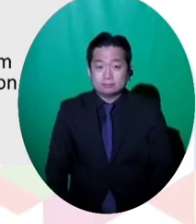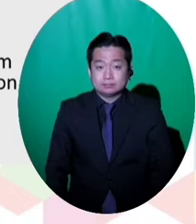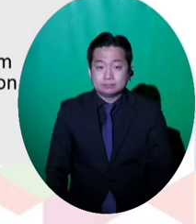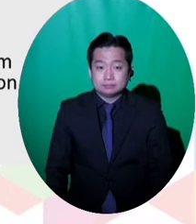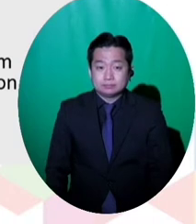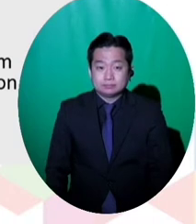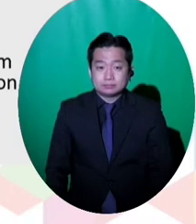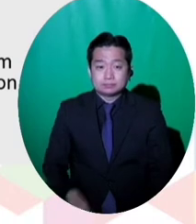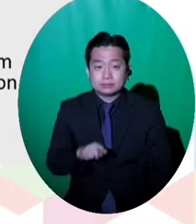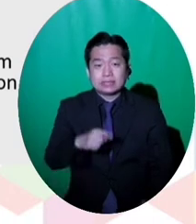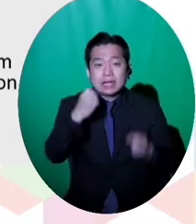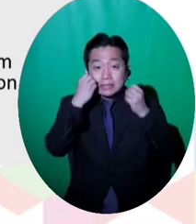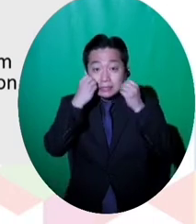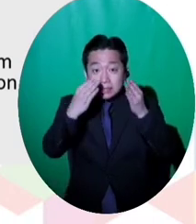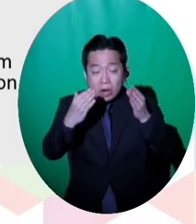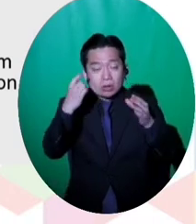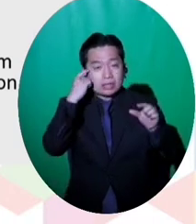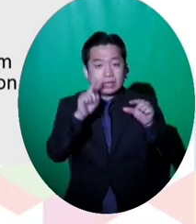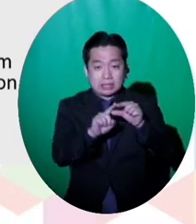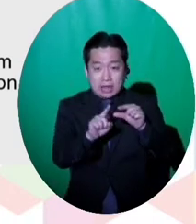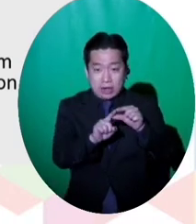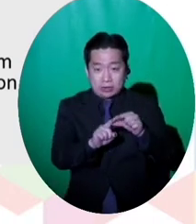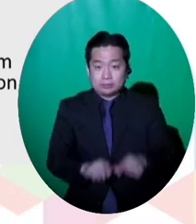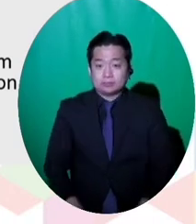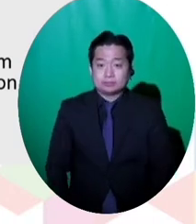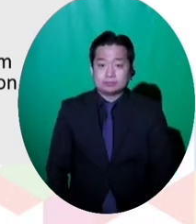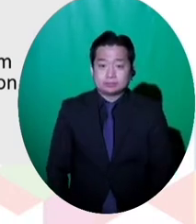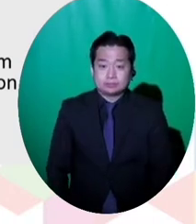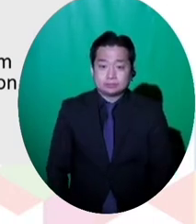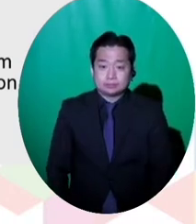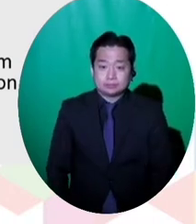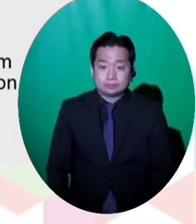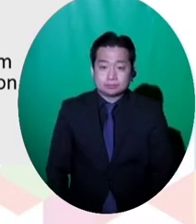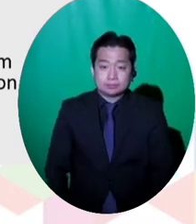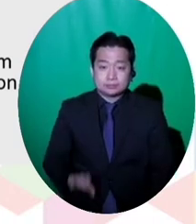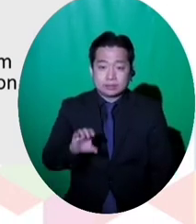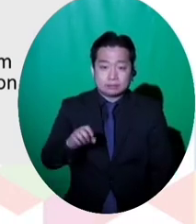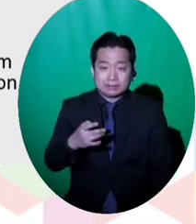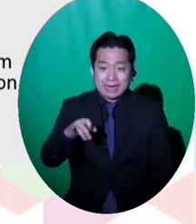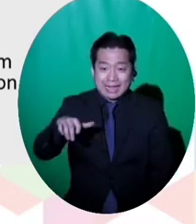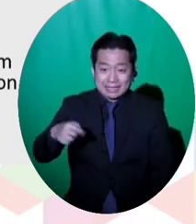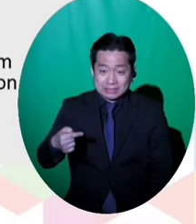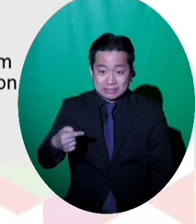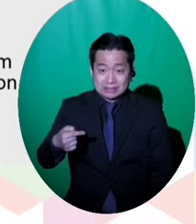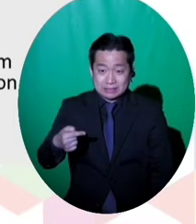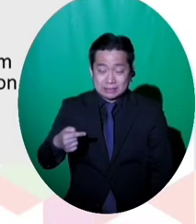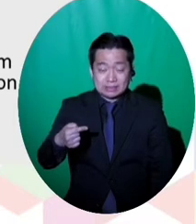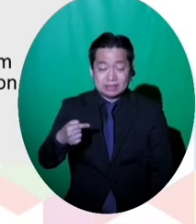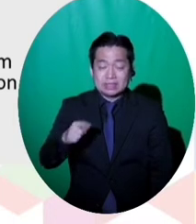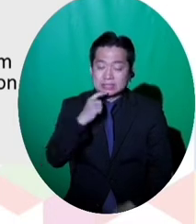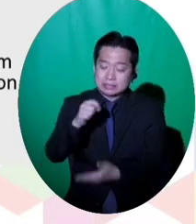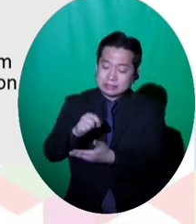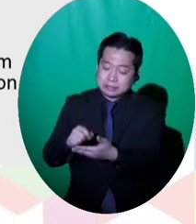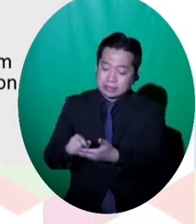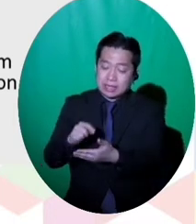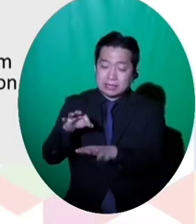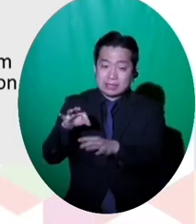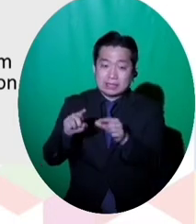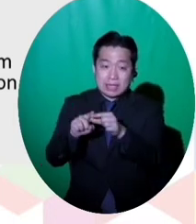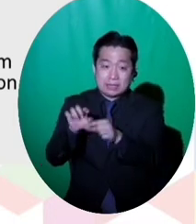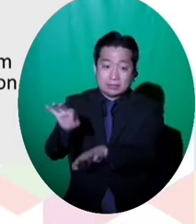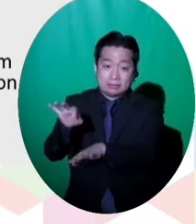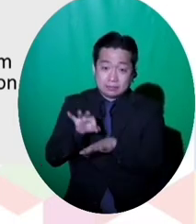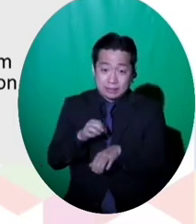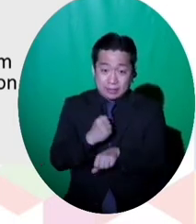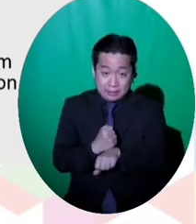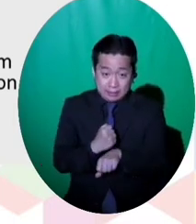comes from Harry Frankfurt's very nice essay called The Importance of What We Care About. And what I mean by